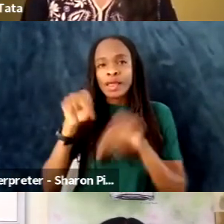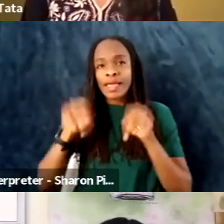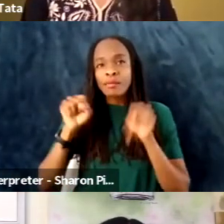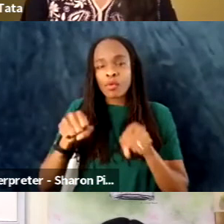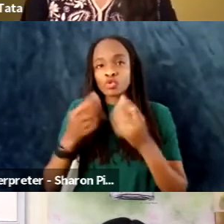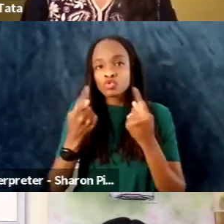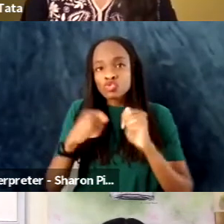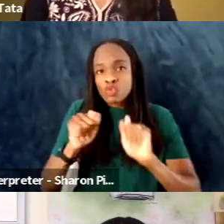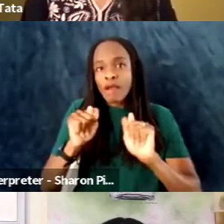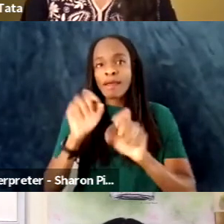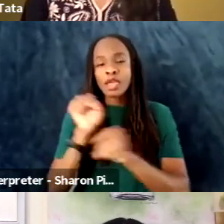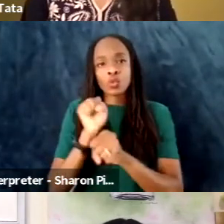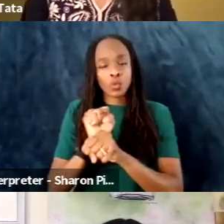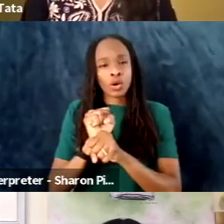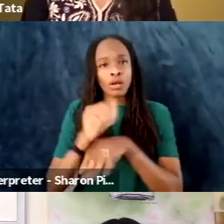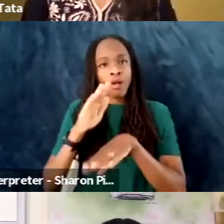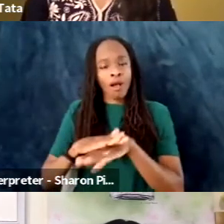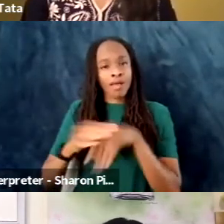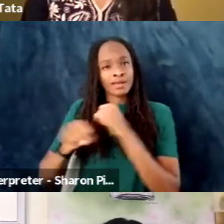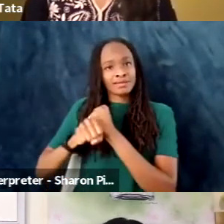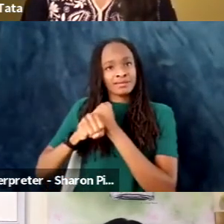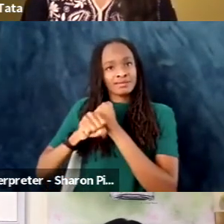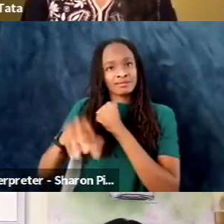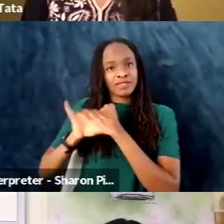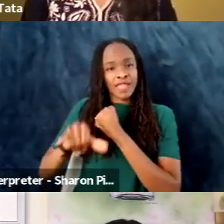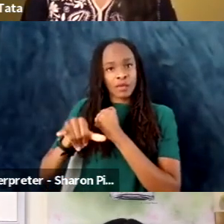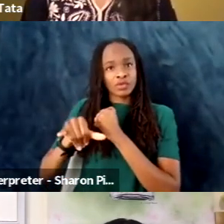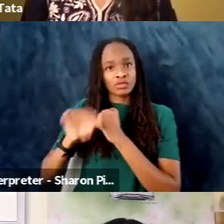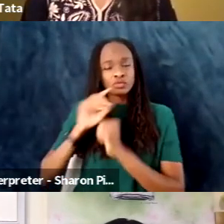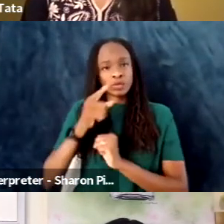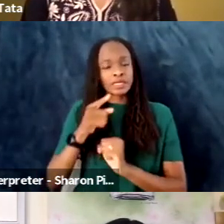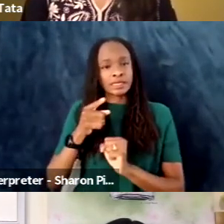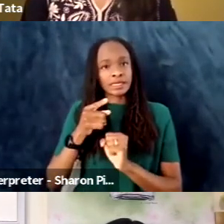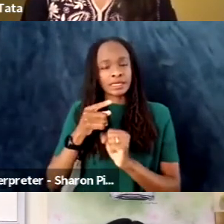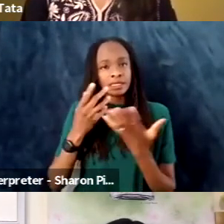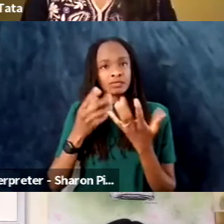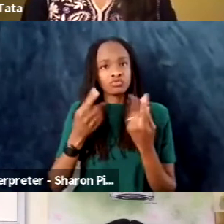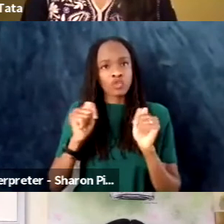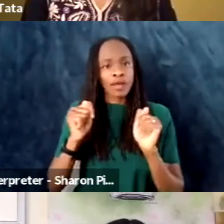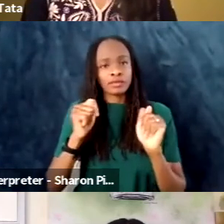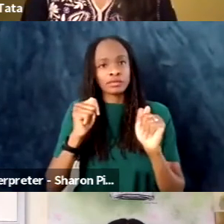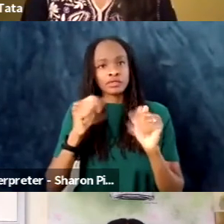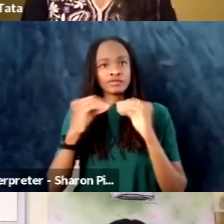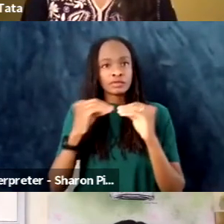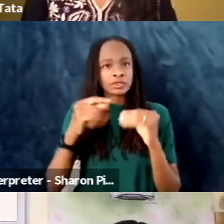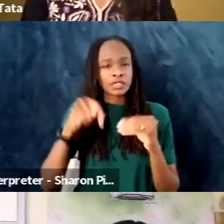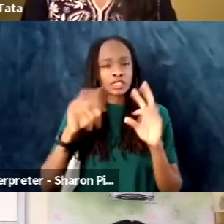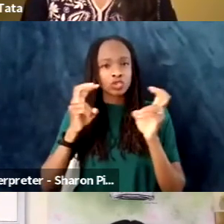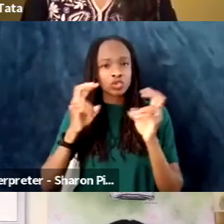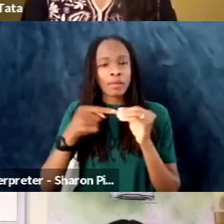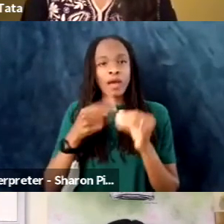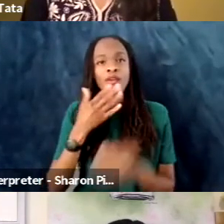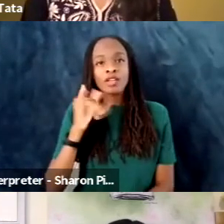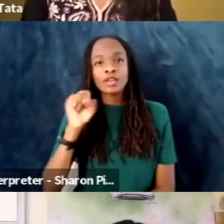and work on advertising that was targeting this issue on colorism. And you said the belief was